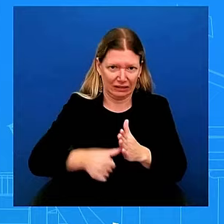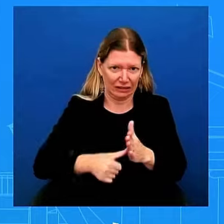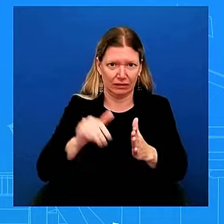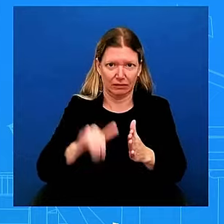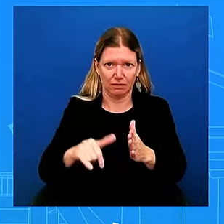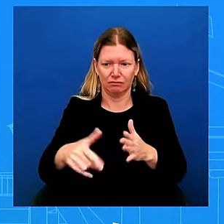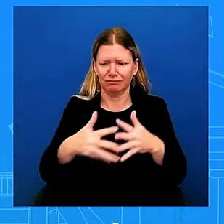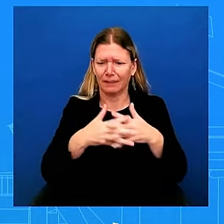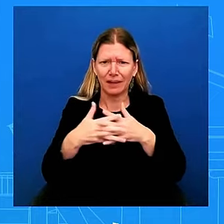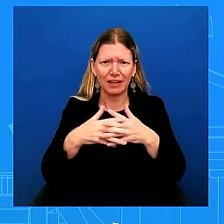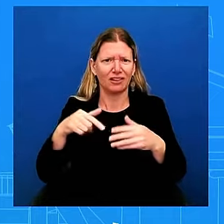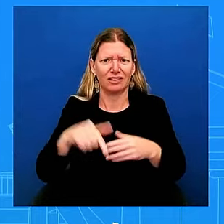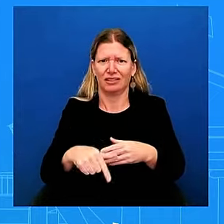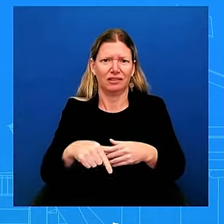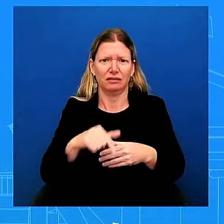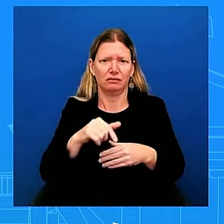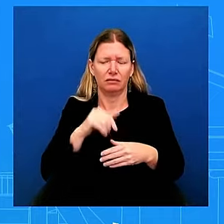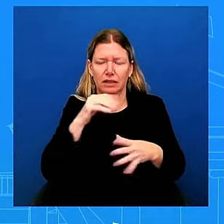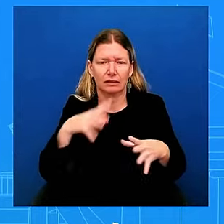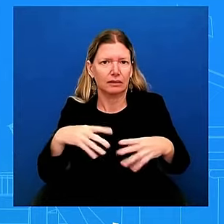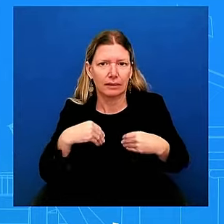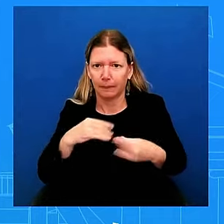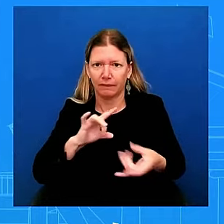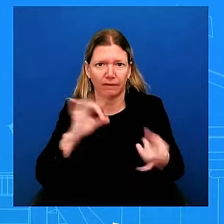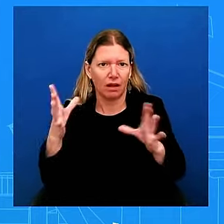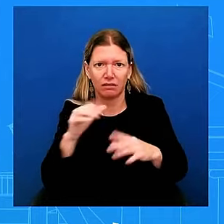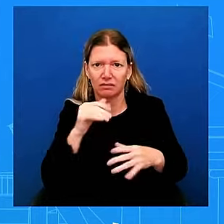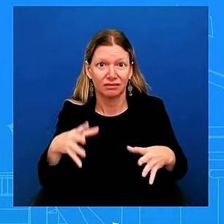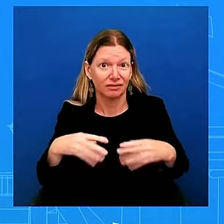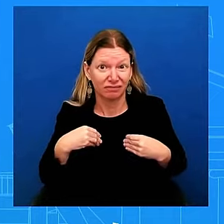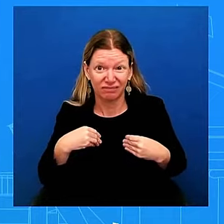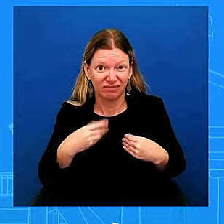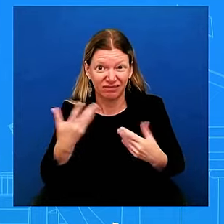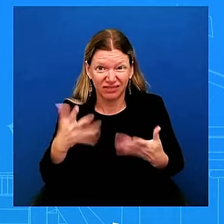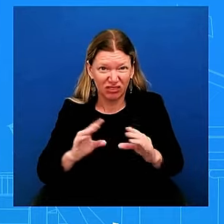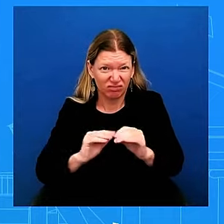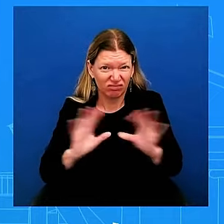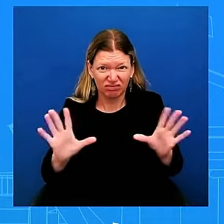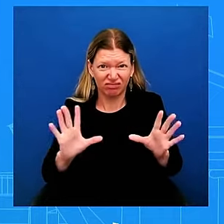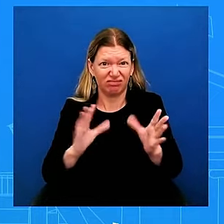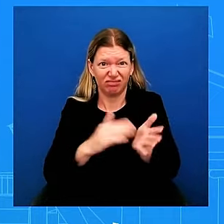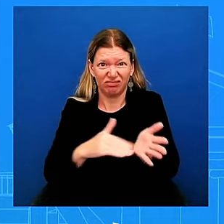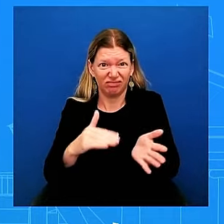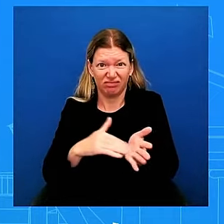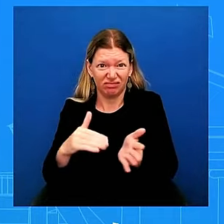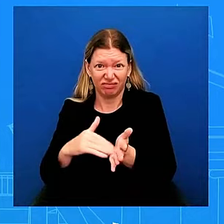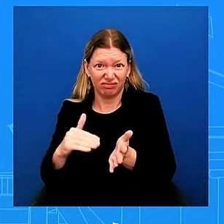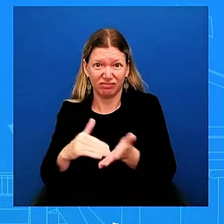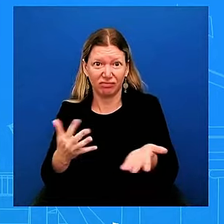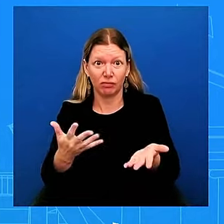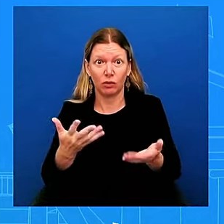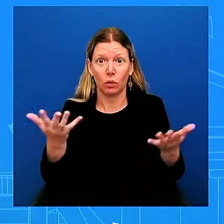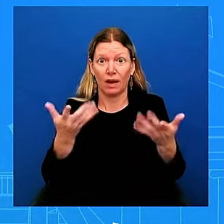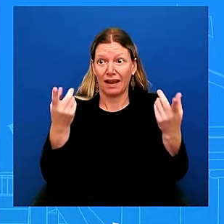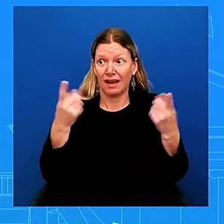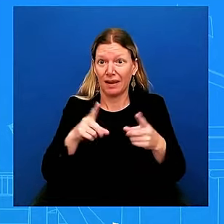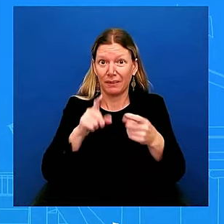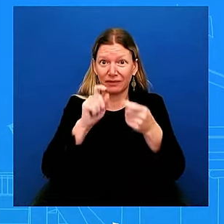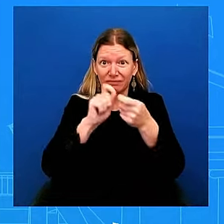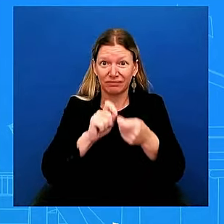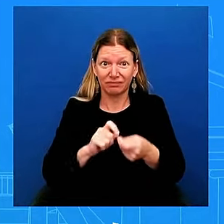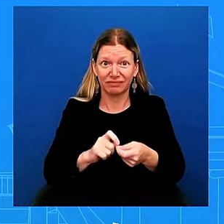answers to what happened on Saturday. What we know is a former president was shot. That is not something that